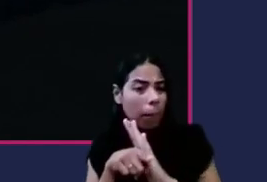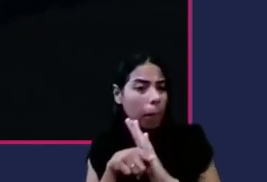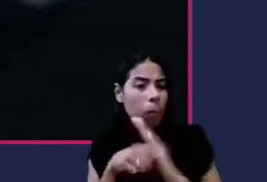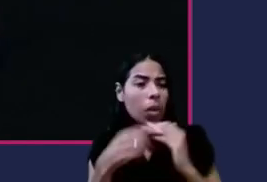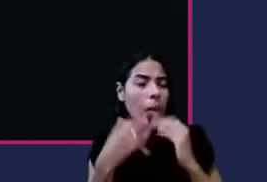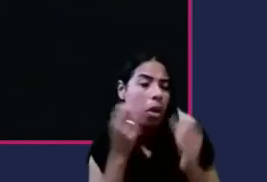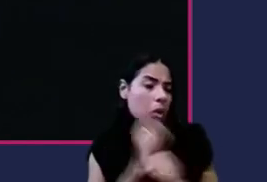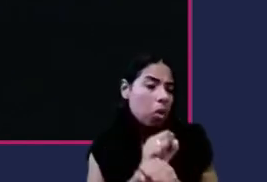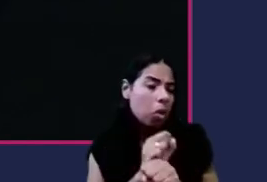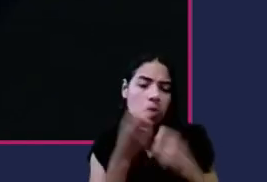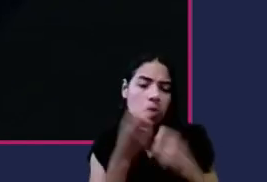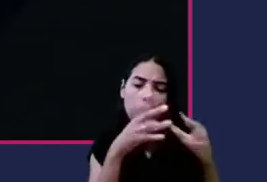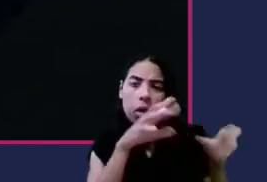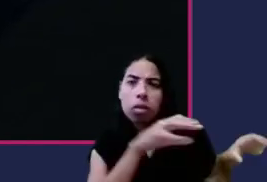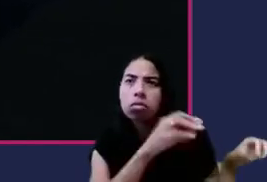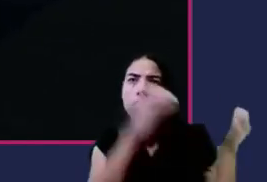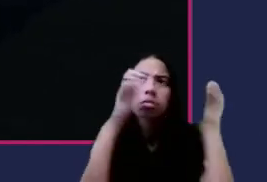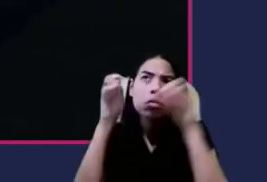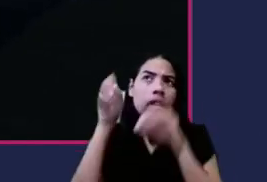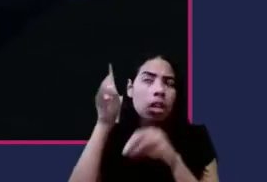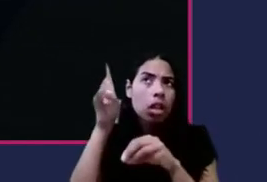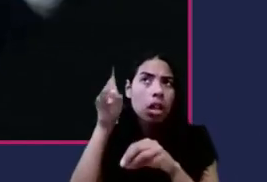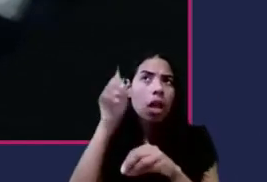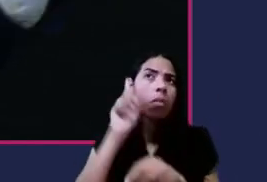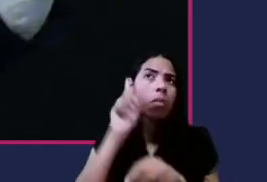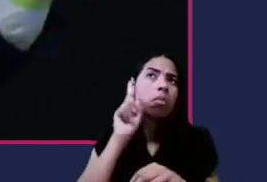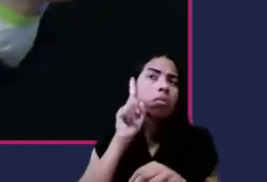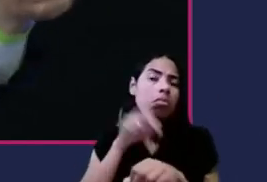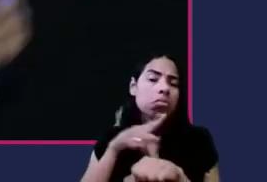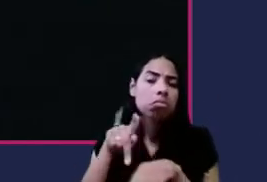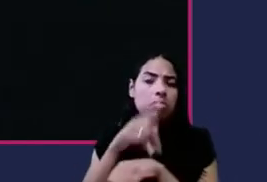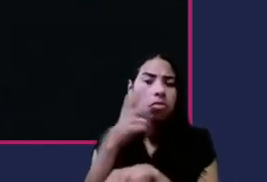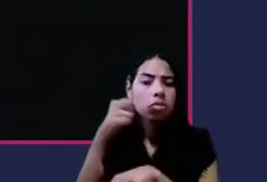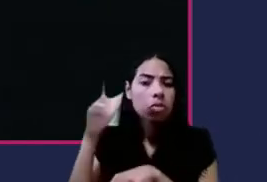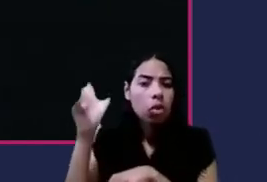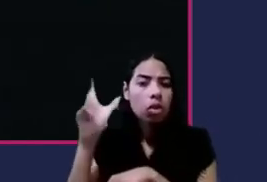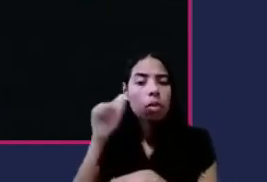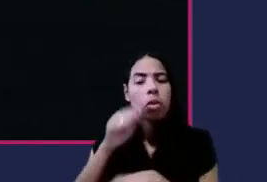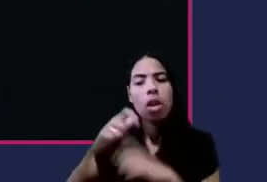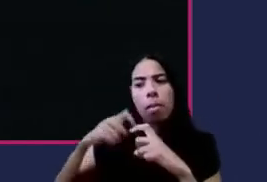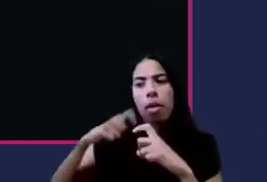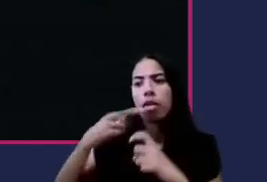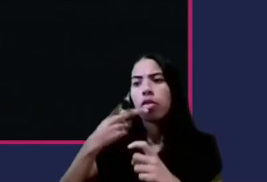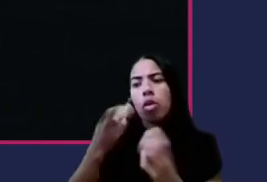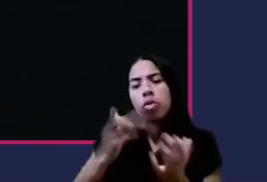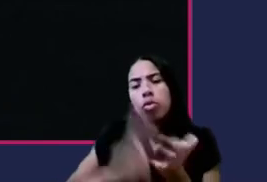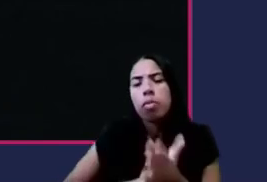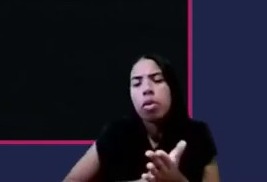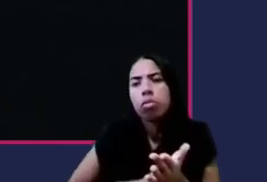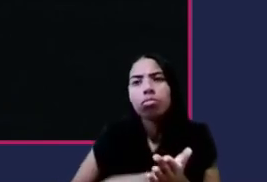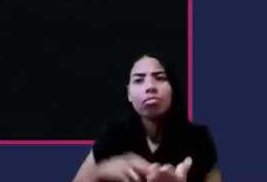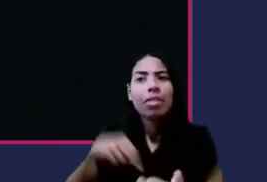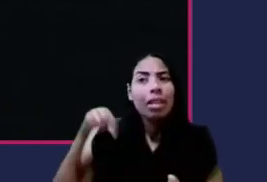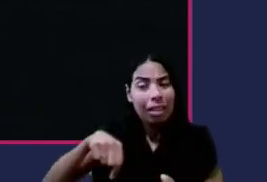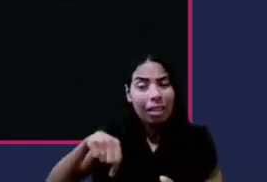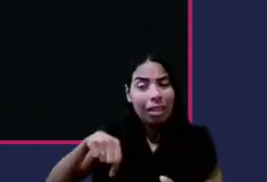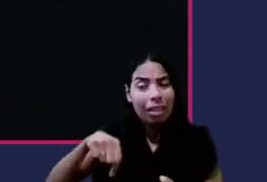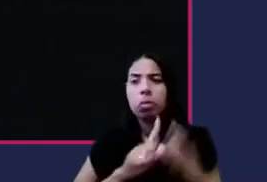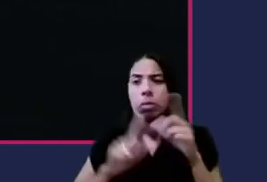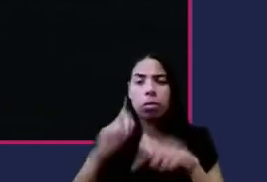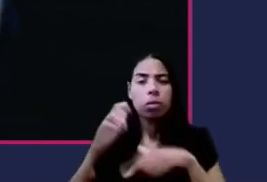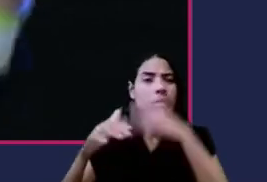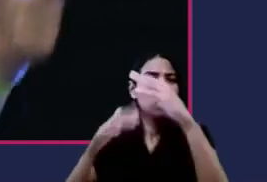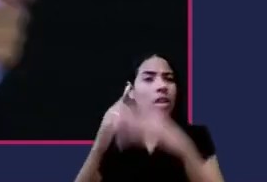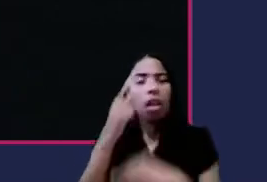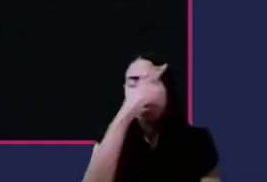that research be done outside the country. I saw the girl from Rio Grande do Sul cry abroad because she had to leave the country to